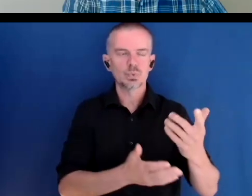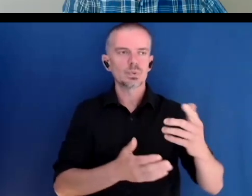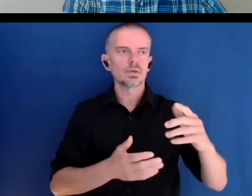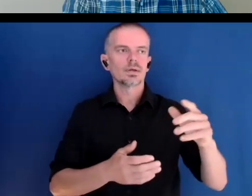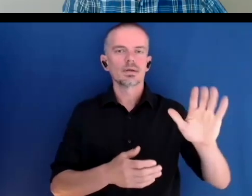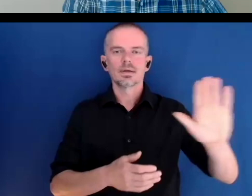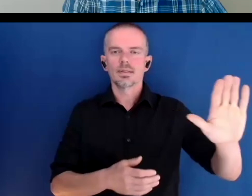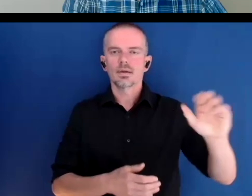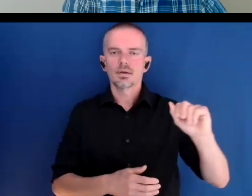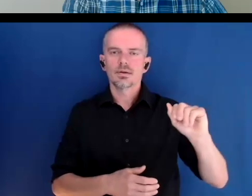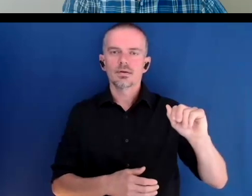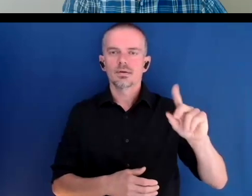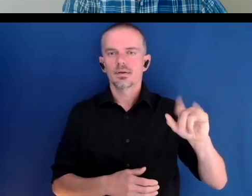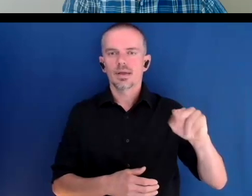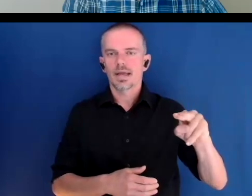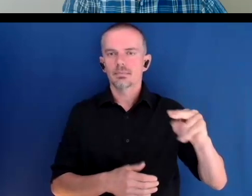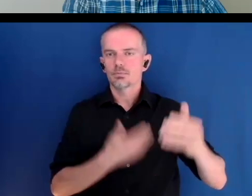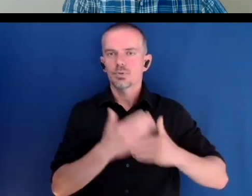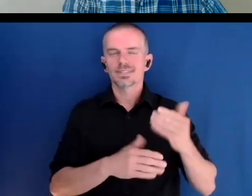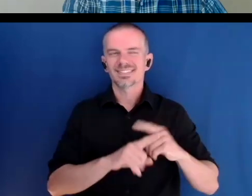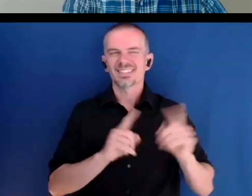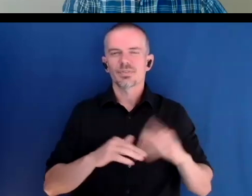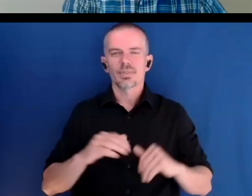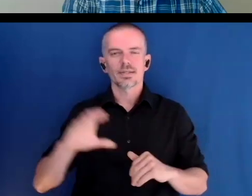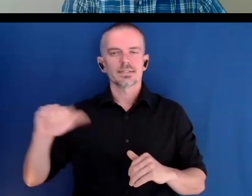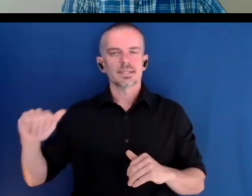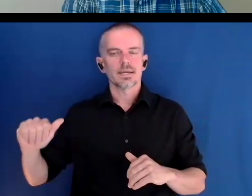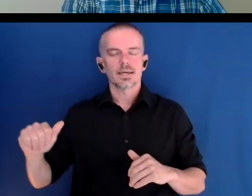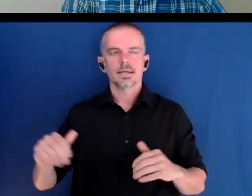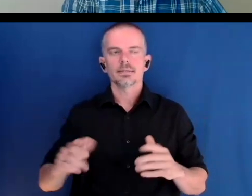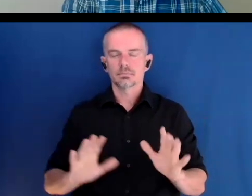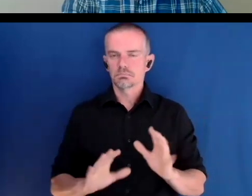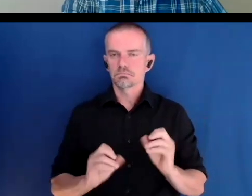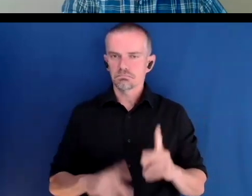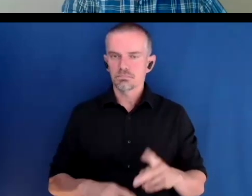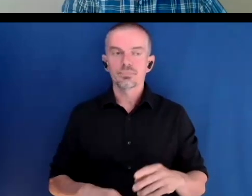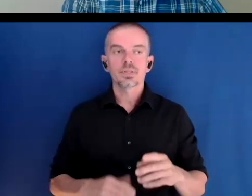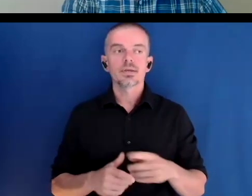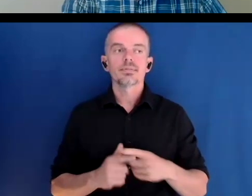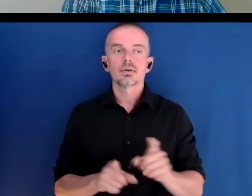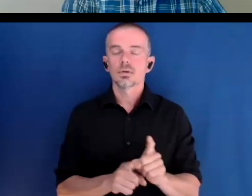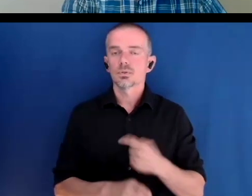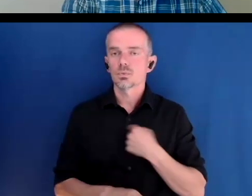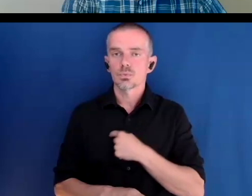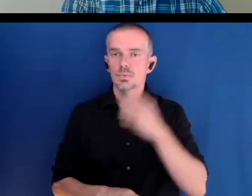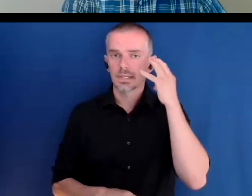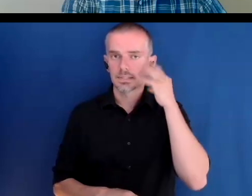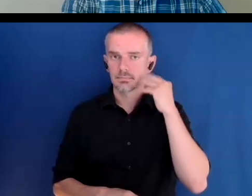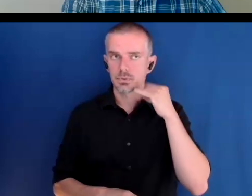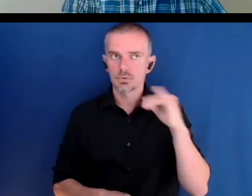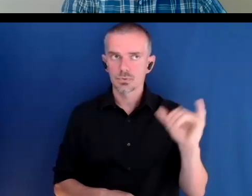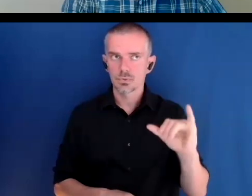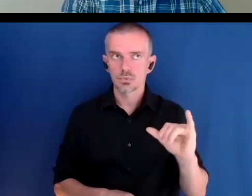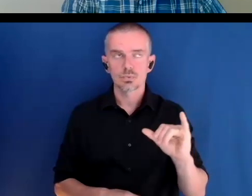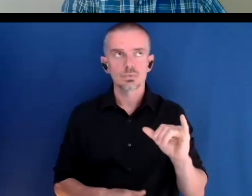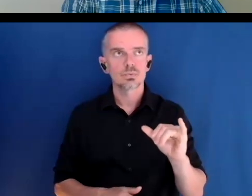grant typical sort of agreements process. And then I think something we experienced as well was